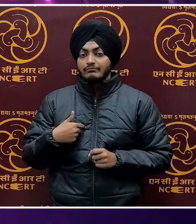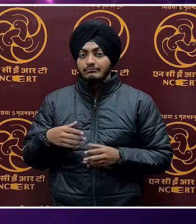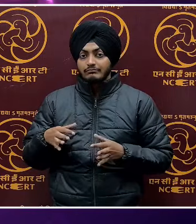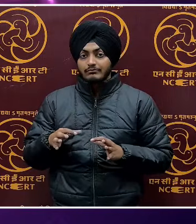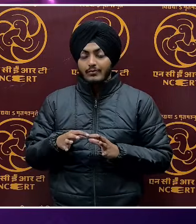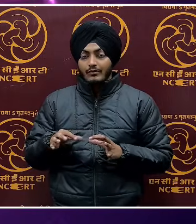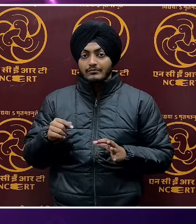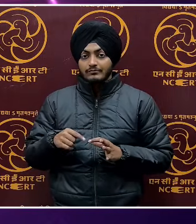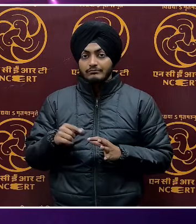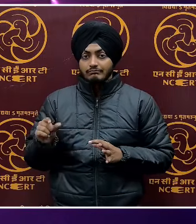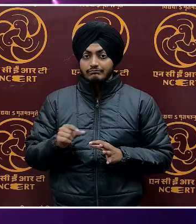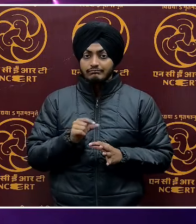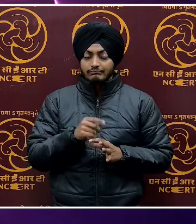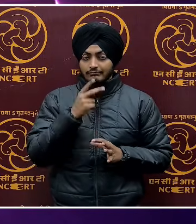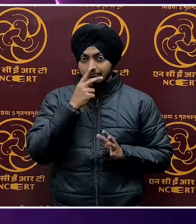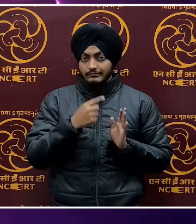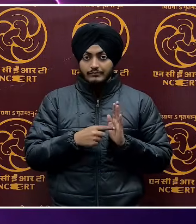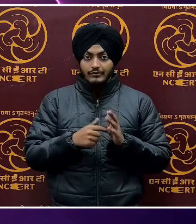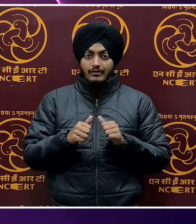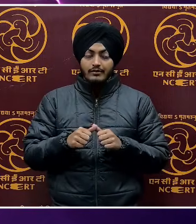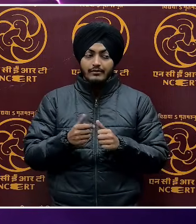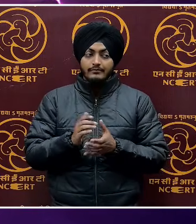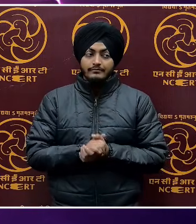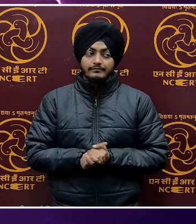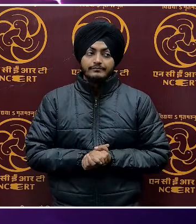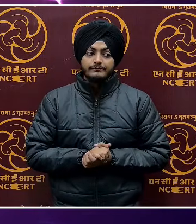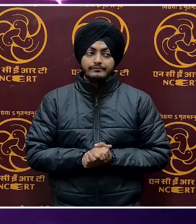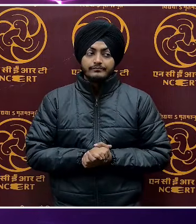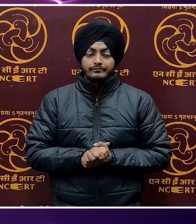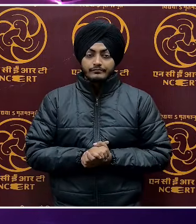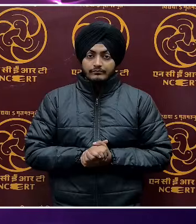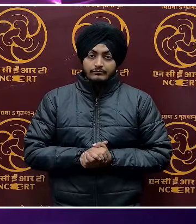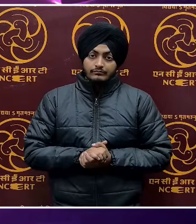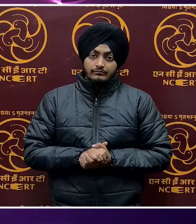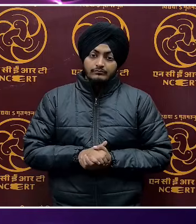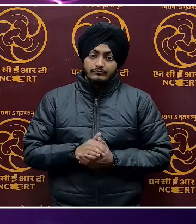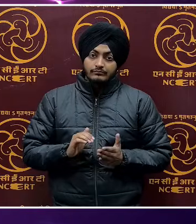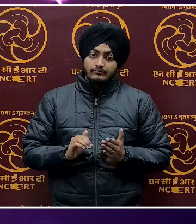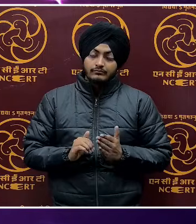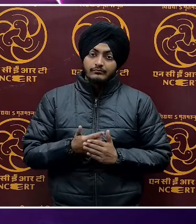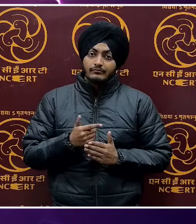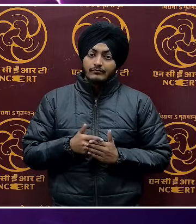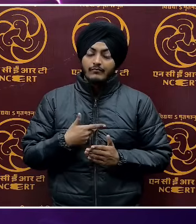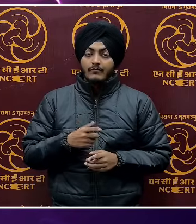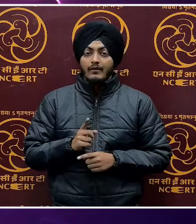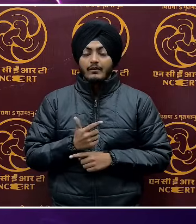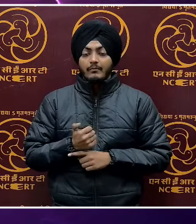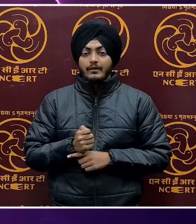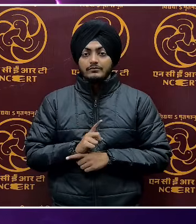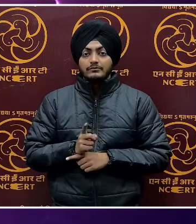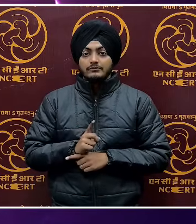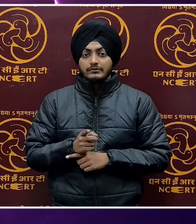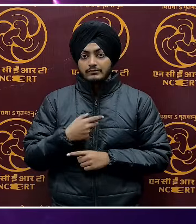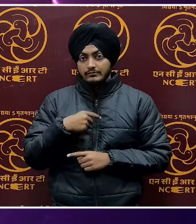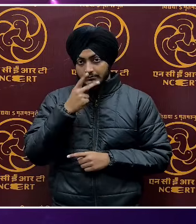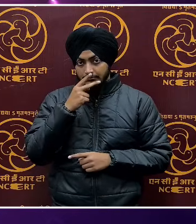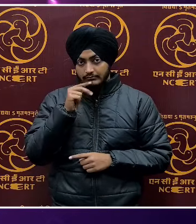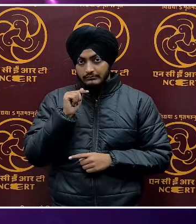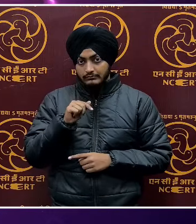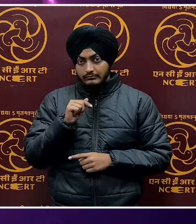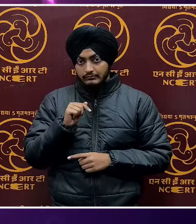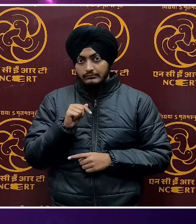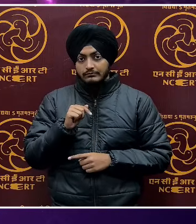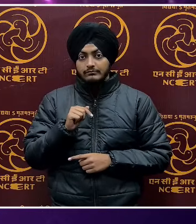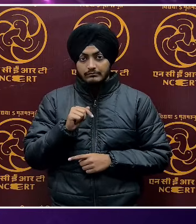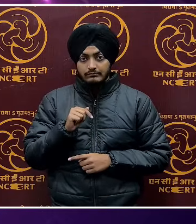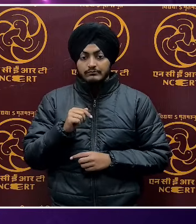the toothpaste come in a tube form. Okay, the next one we can see the pencils. How we have seen the pencils.